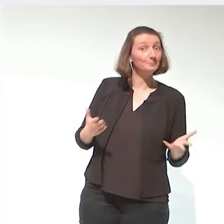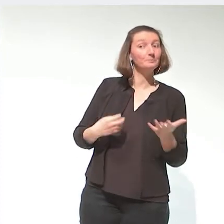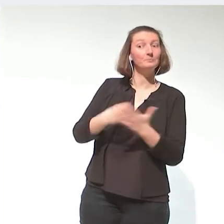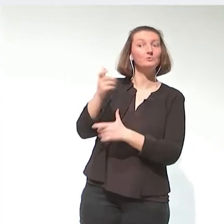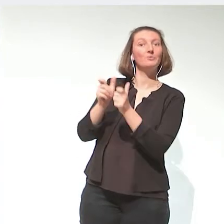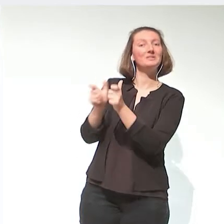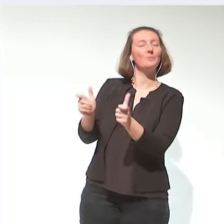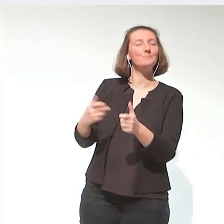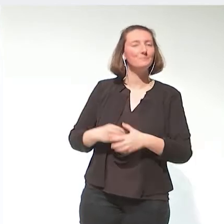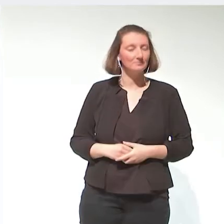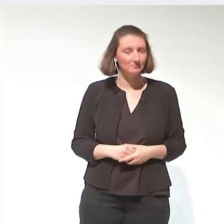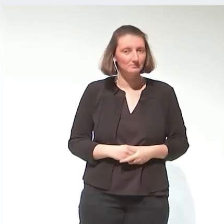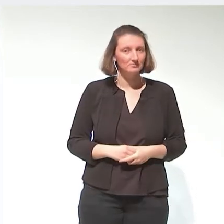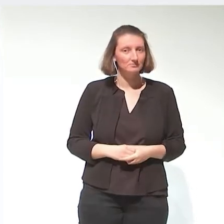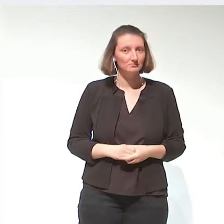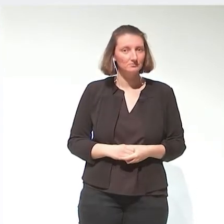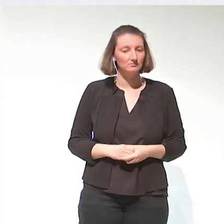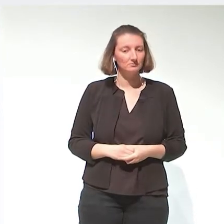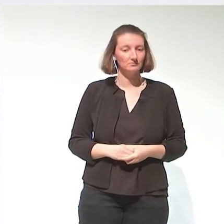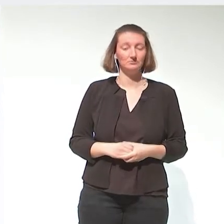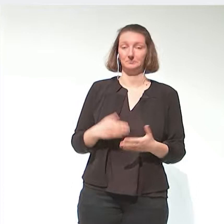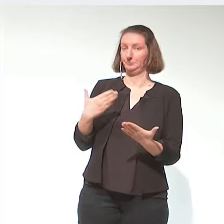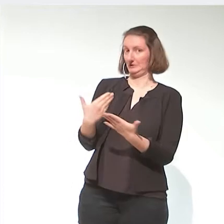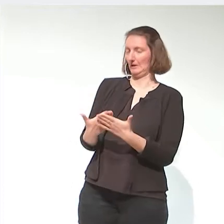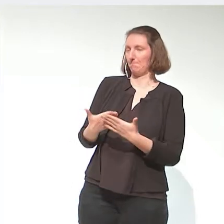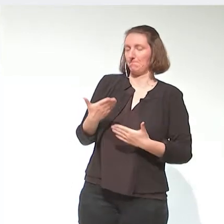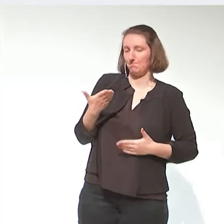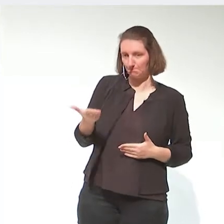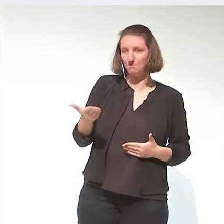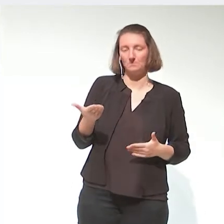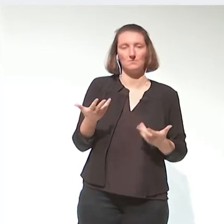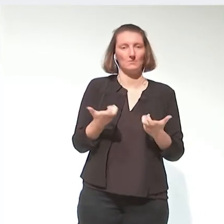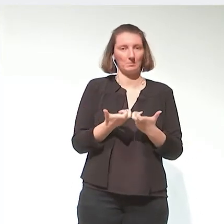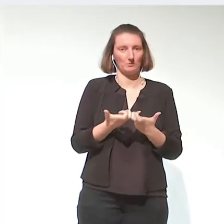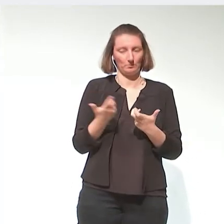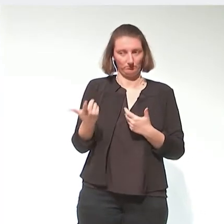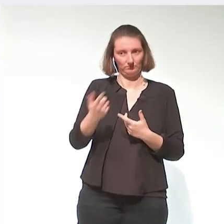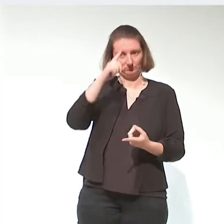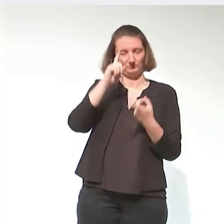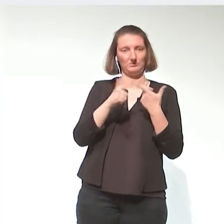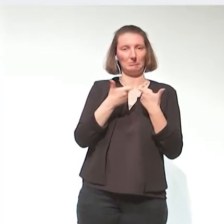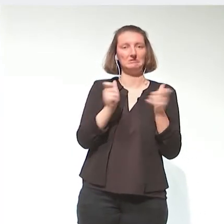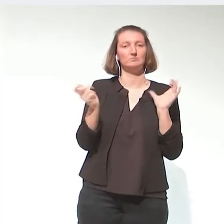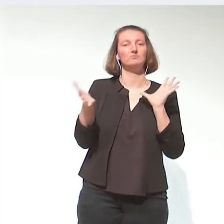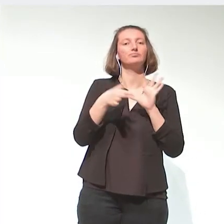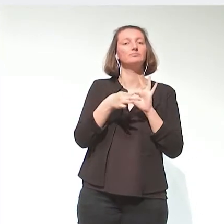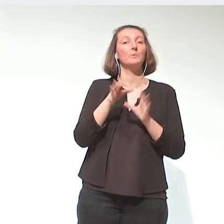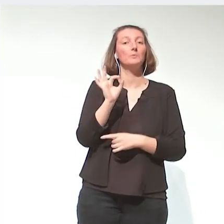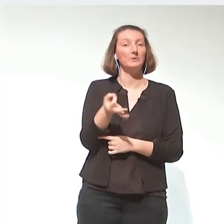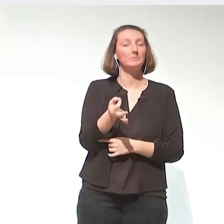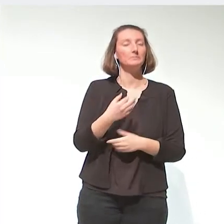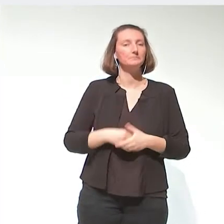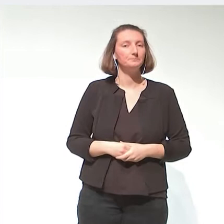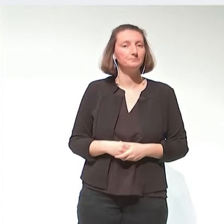addressed than the accessibility. But here I can clearly see that with help of European legislation,